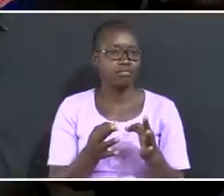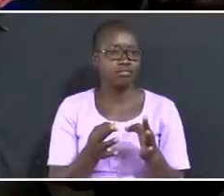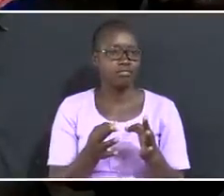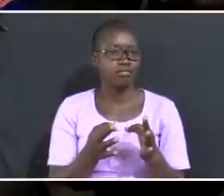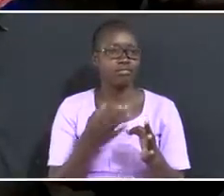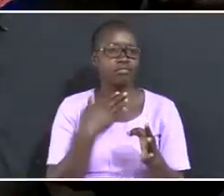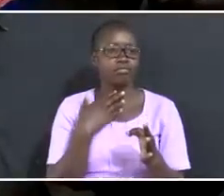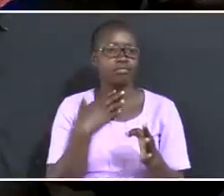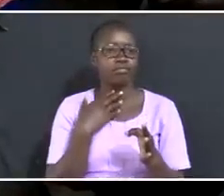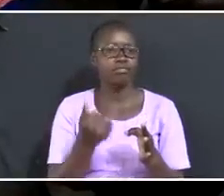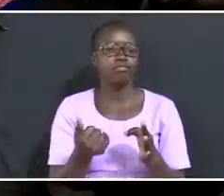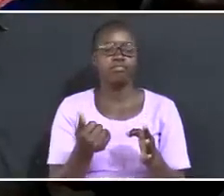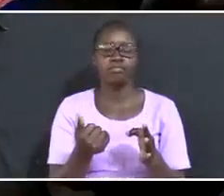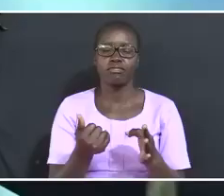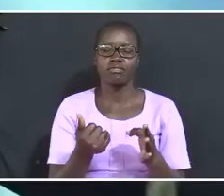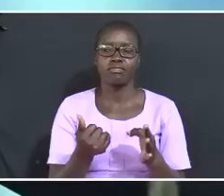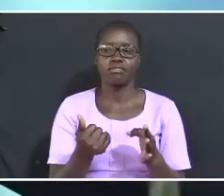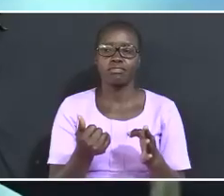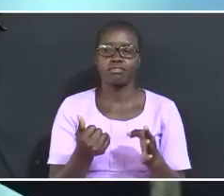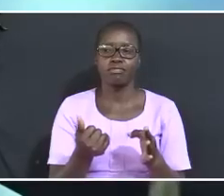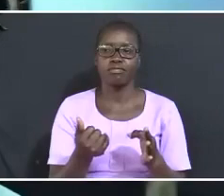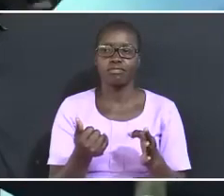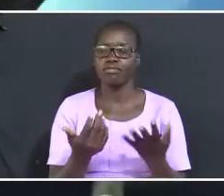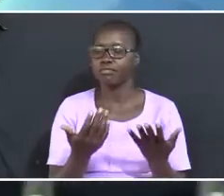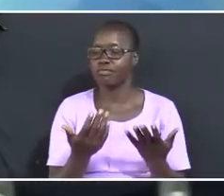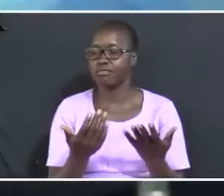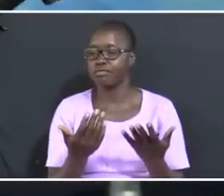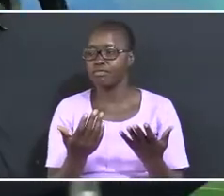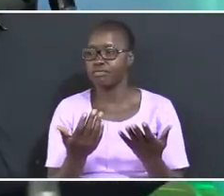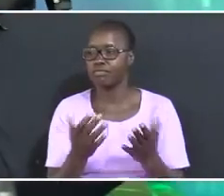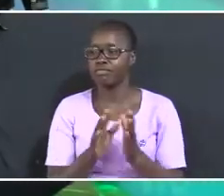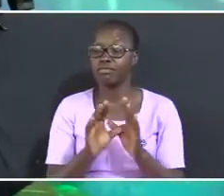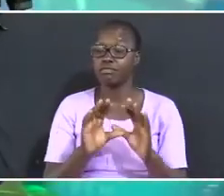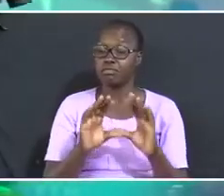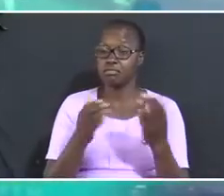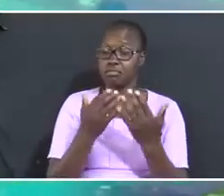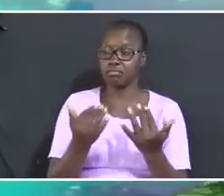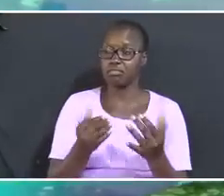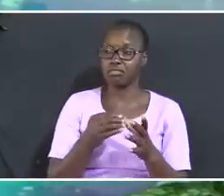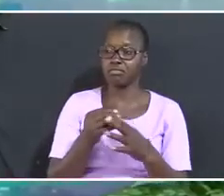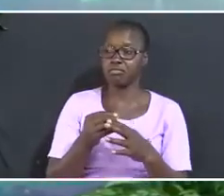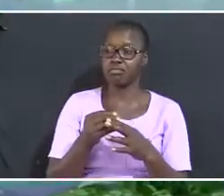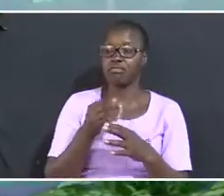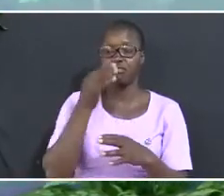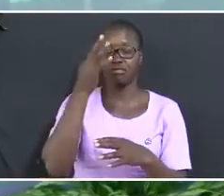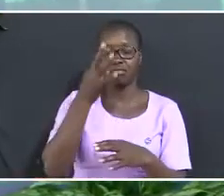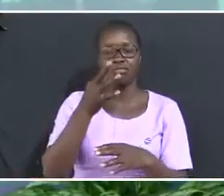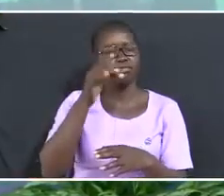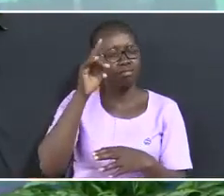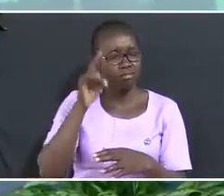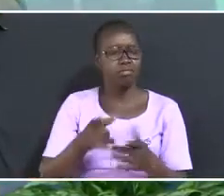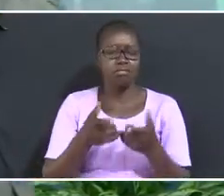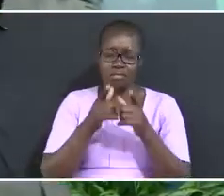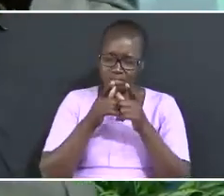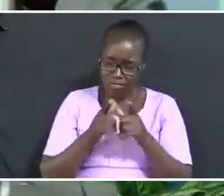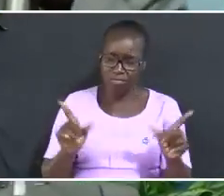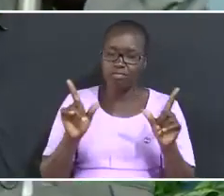you want to survive, whether in this world or in the world to come, you must be liberated.